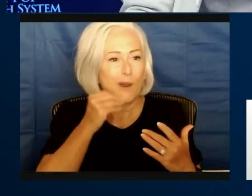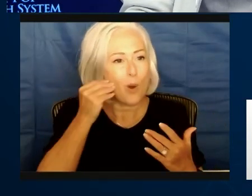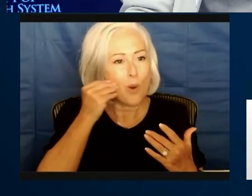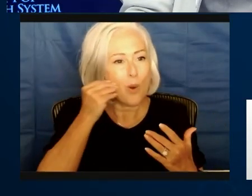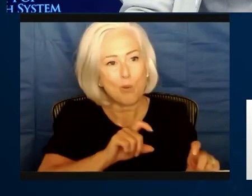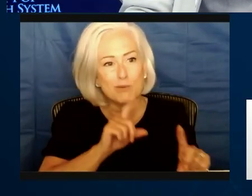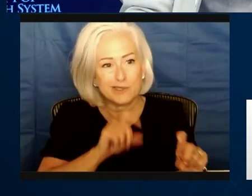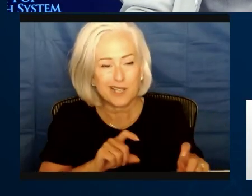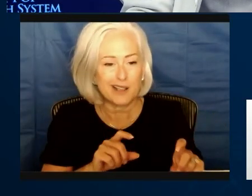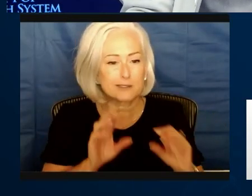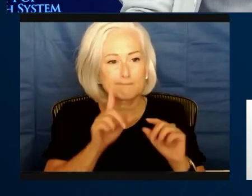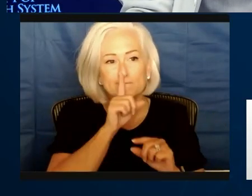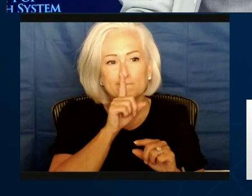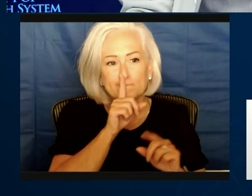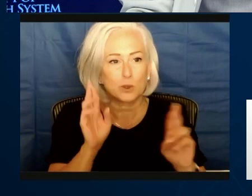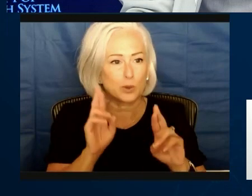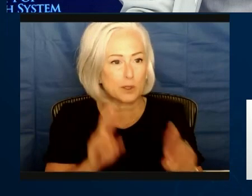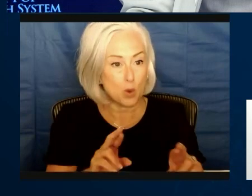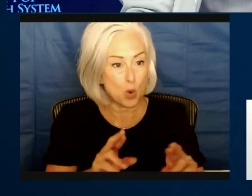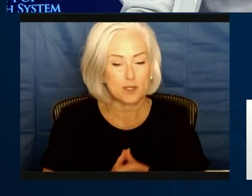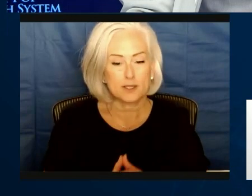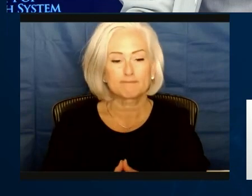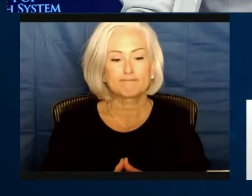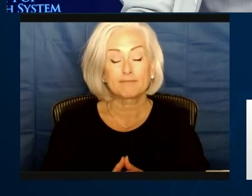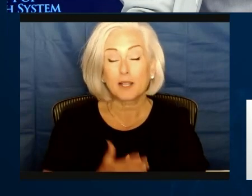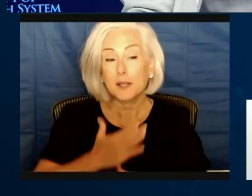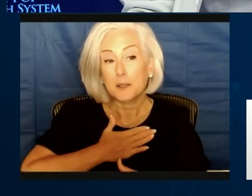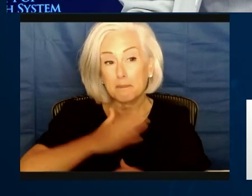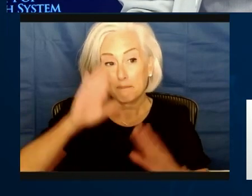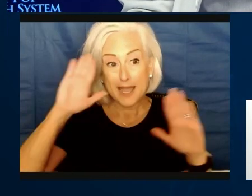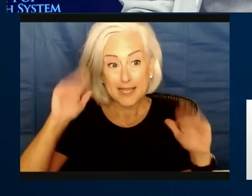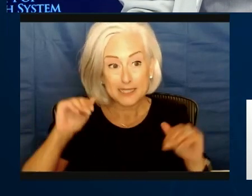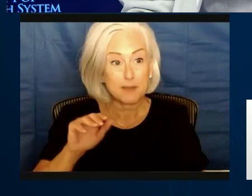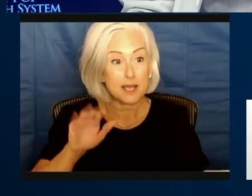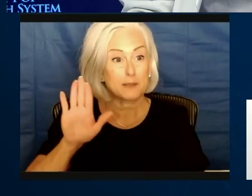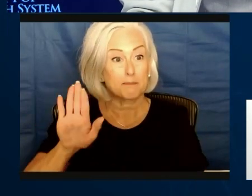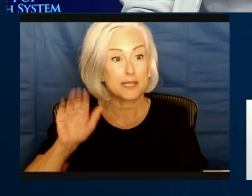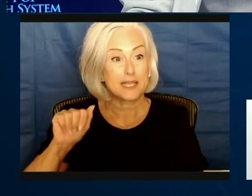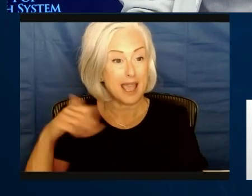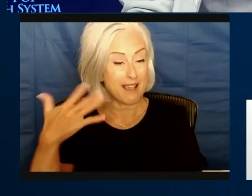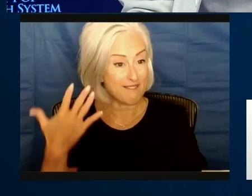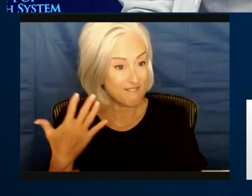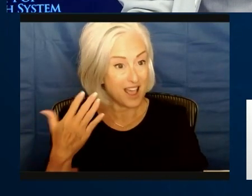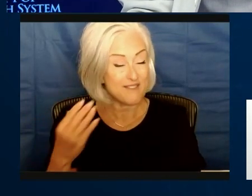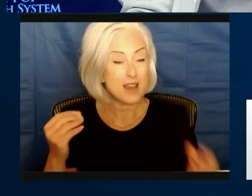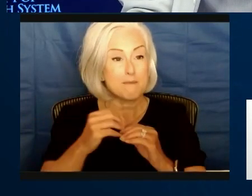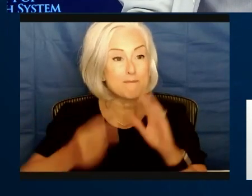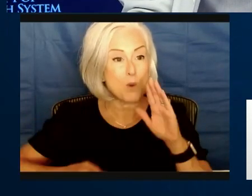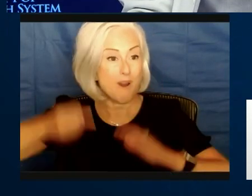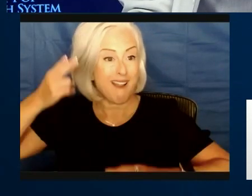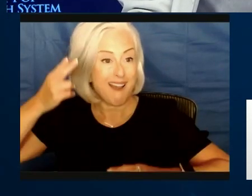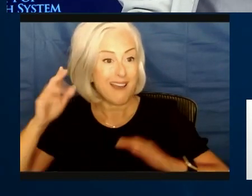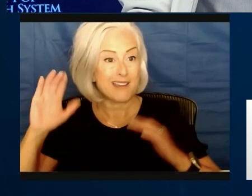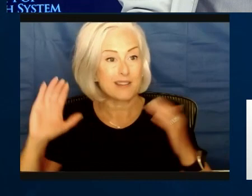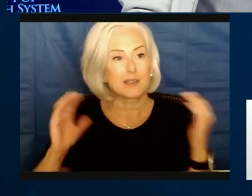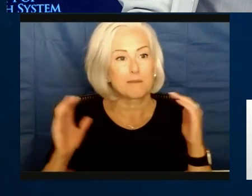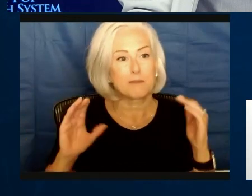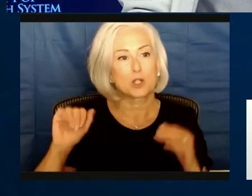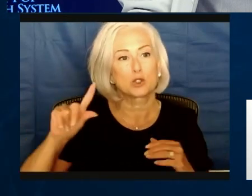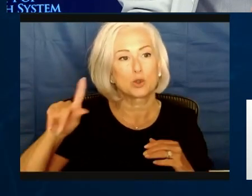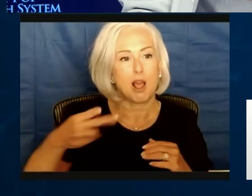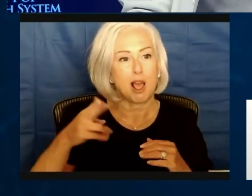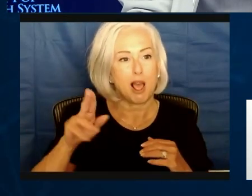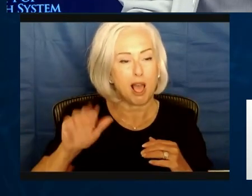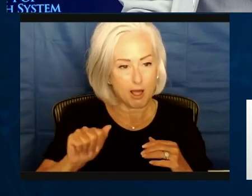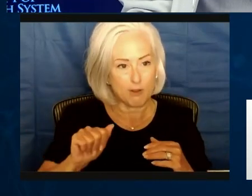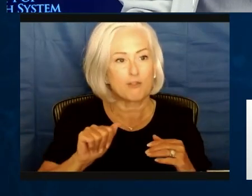I suspect that the community prevalence of B5 is probably higher than the alpha strain at any one time. That is, there are more people currently infected